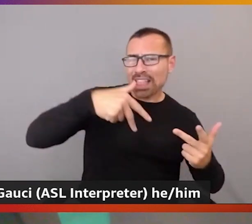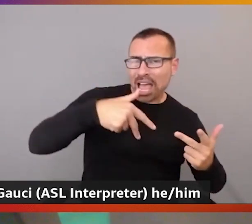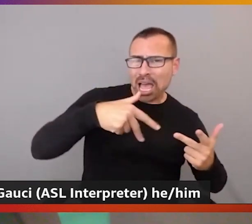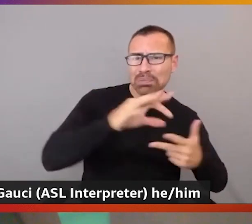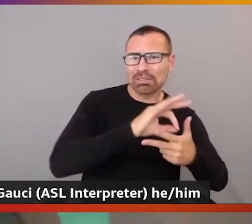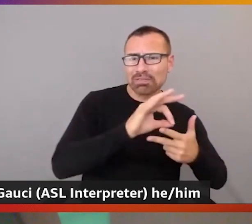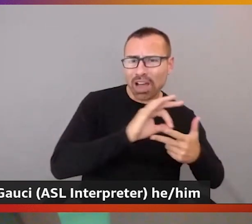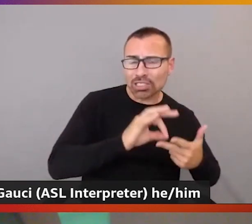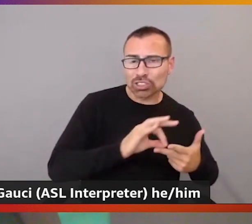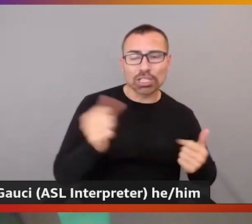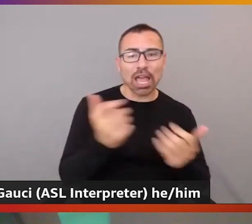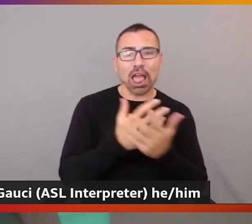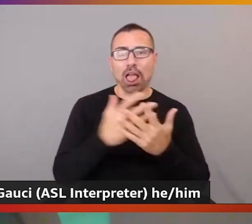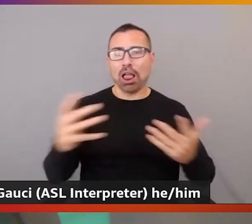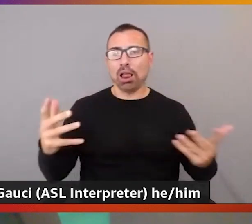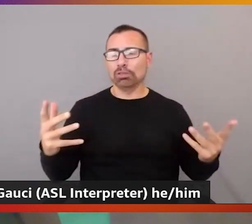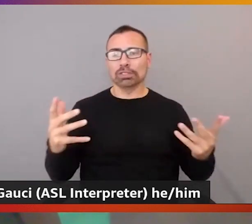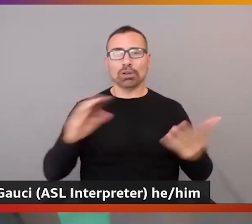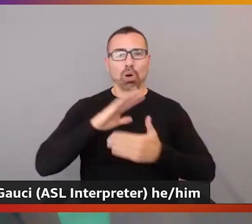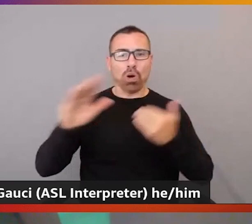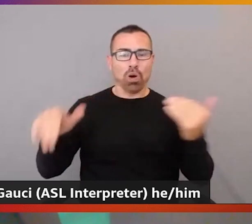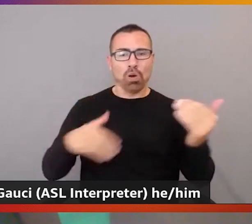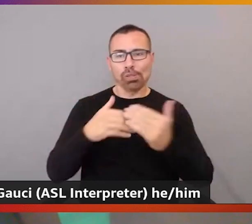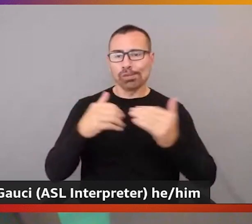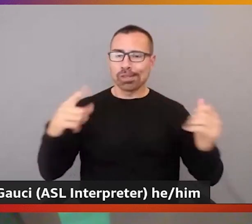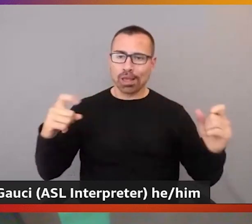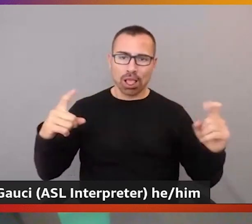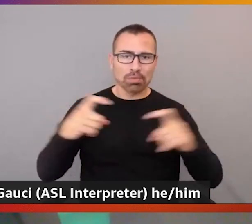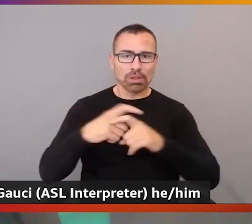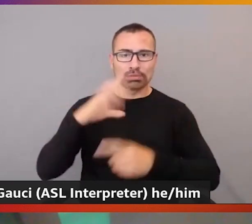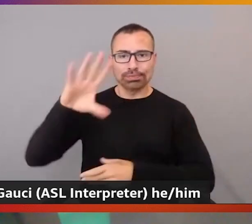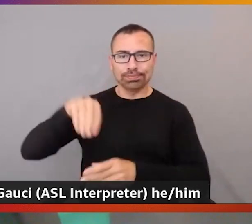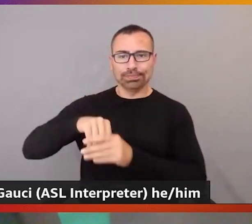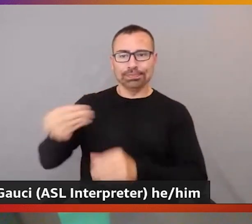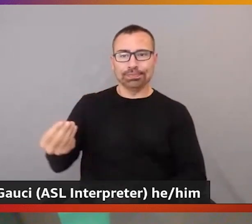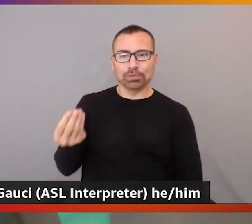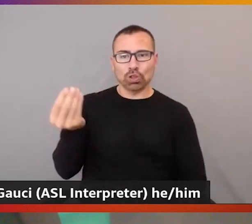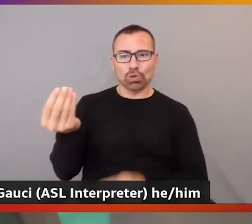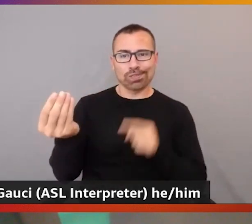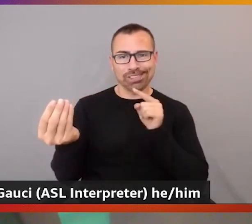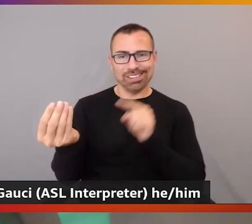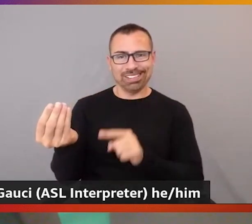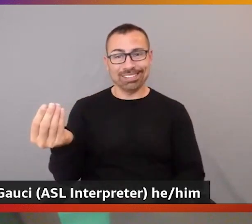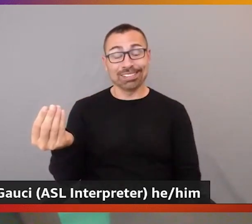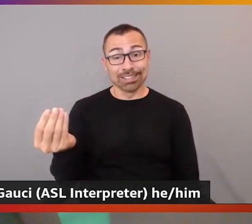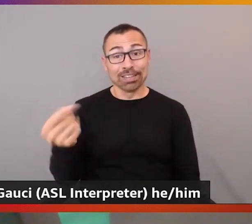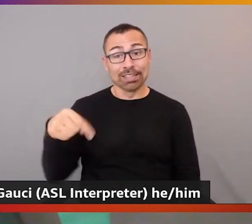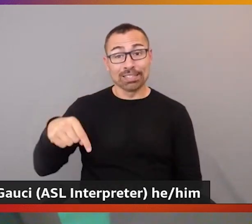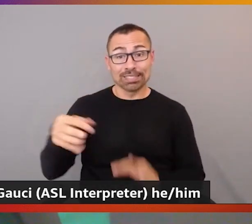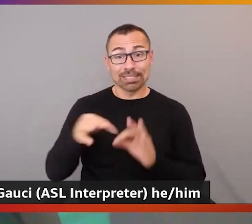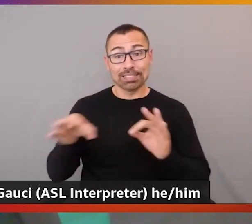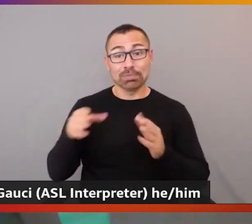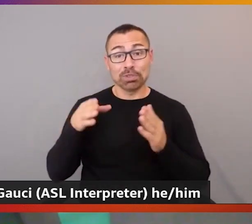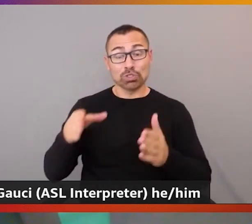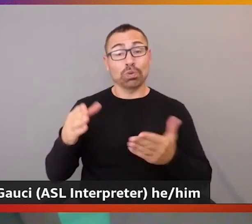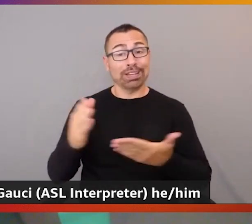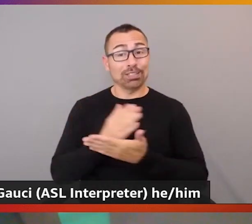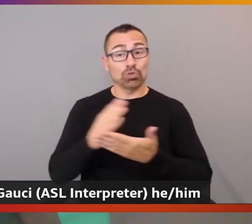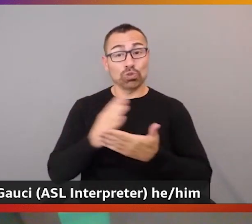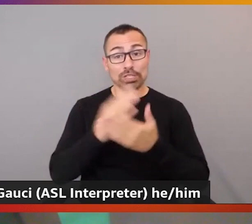all of those complexities, and it's essentially the easiest or the simplest way on AWS to share data